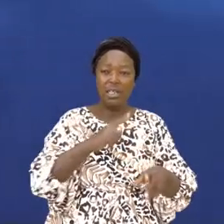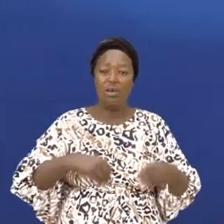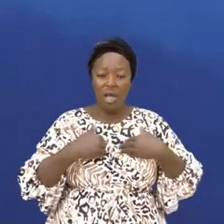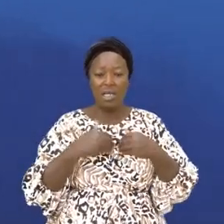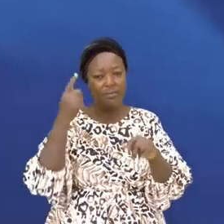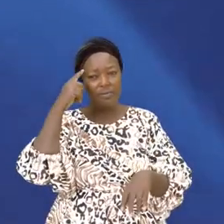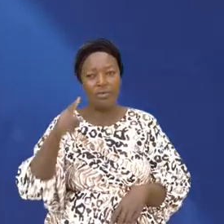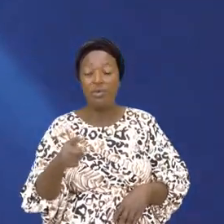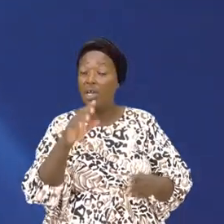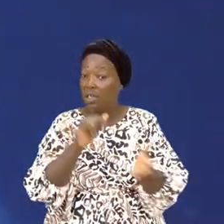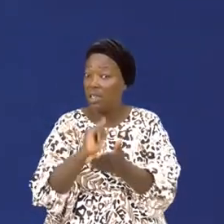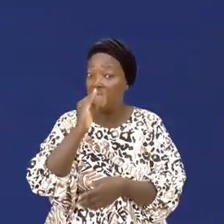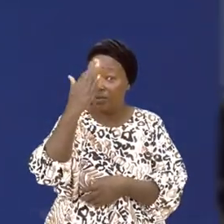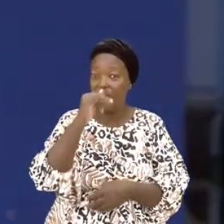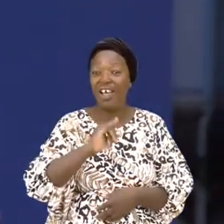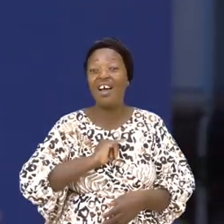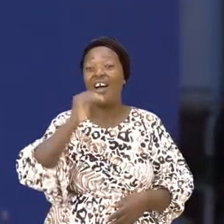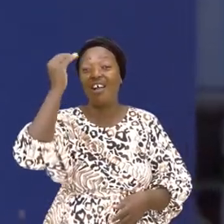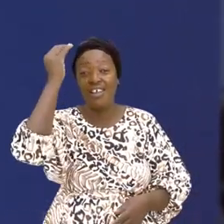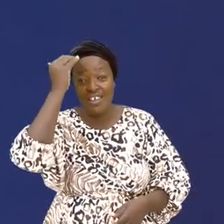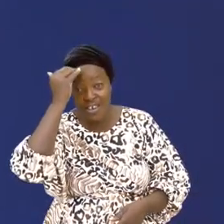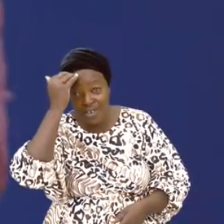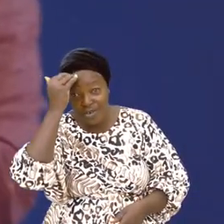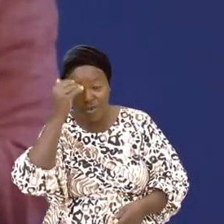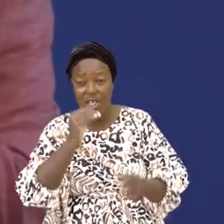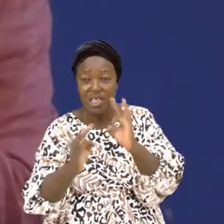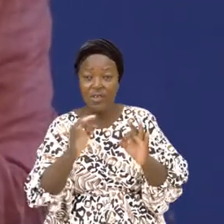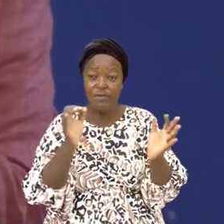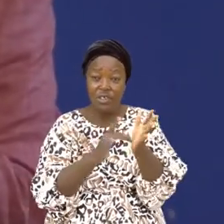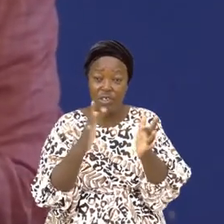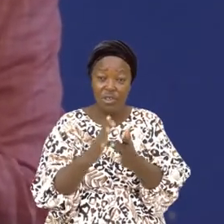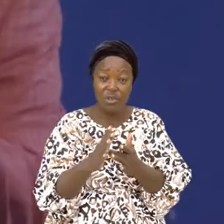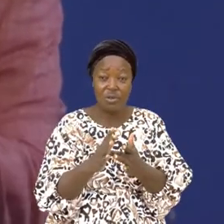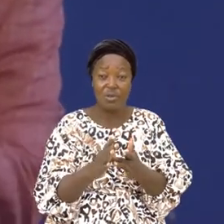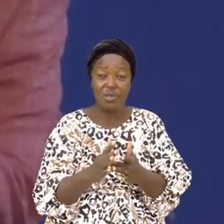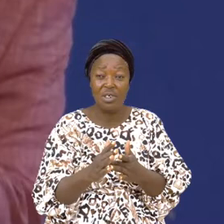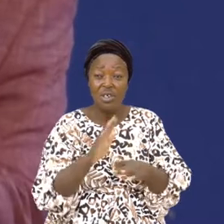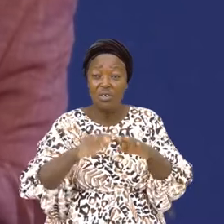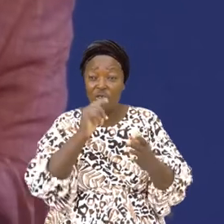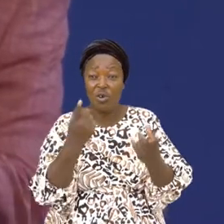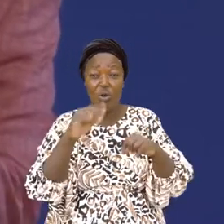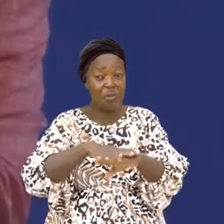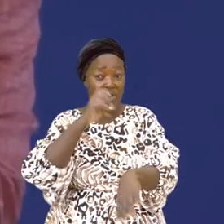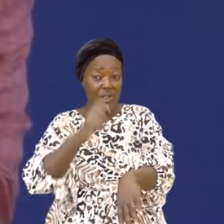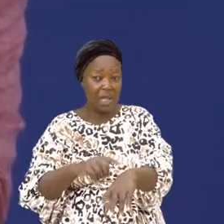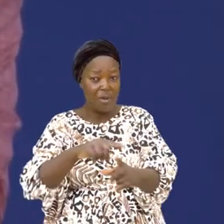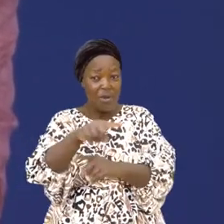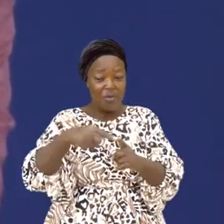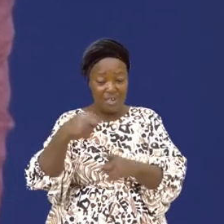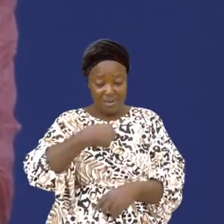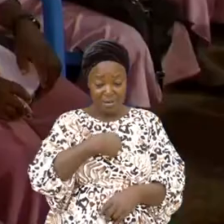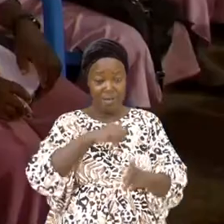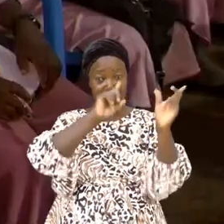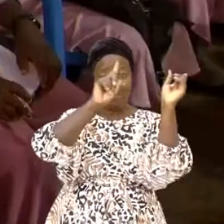you. That's why I know if Jesus tarries, when I come back,